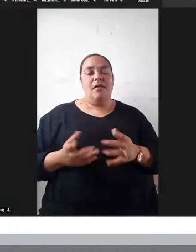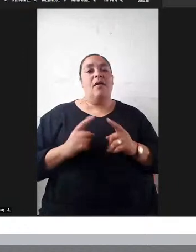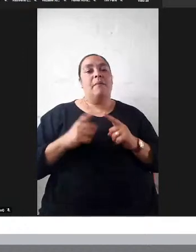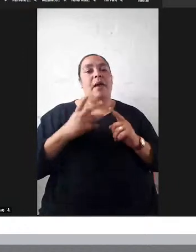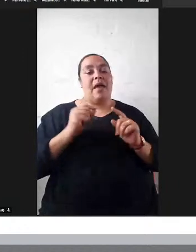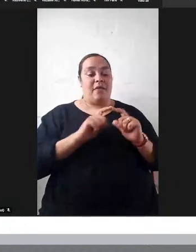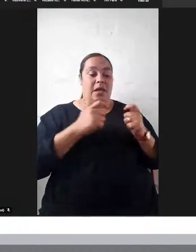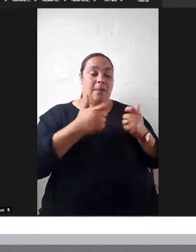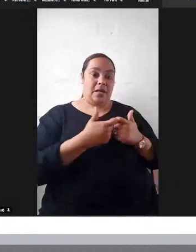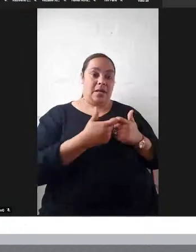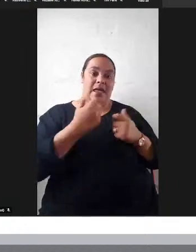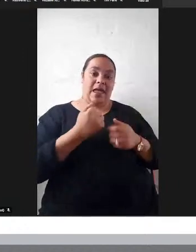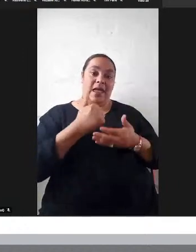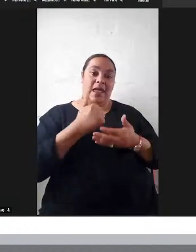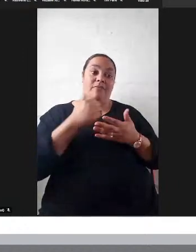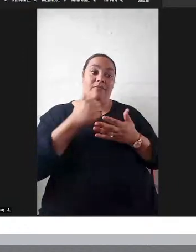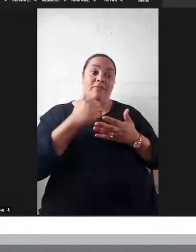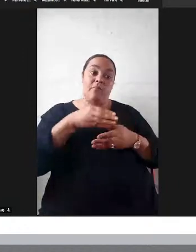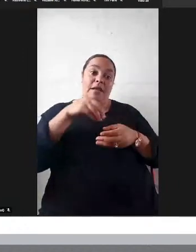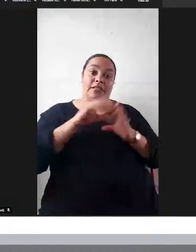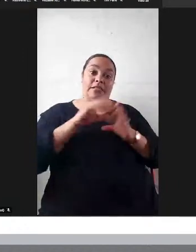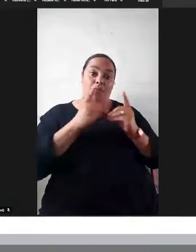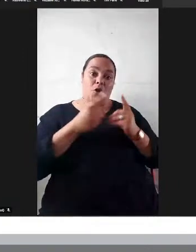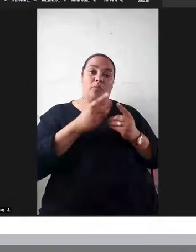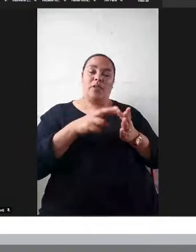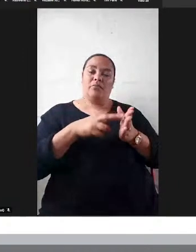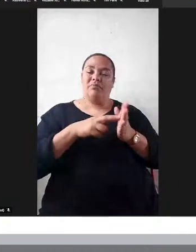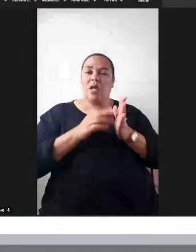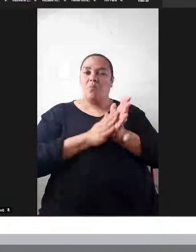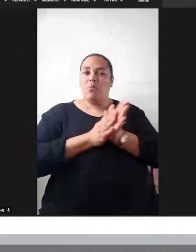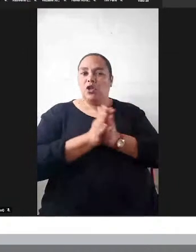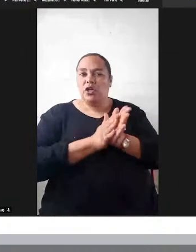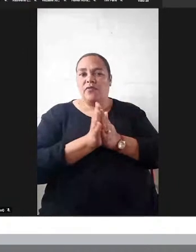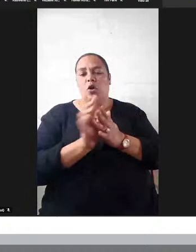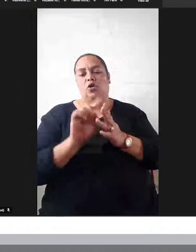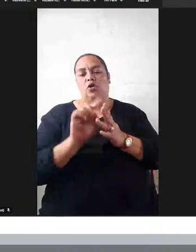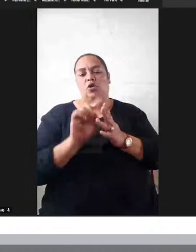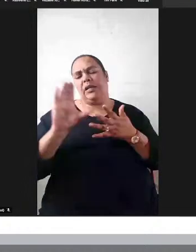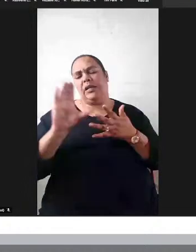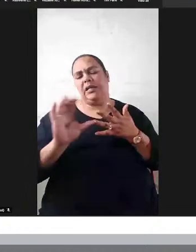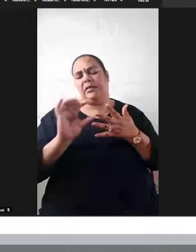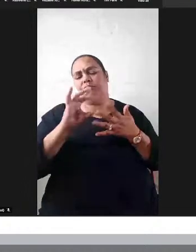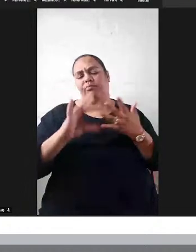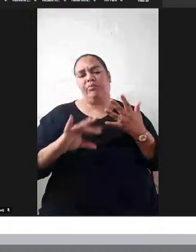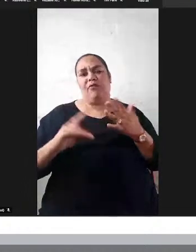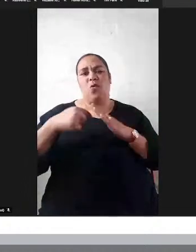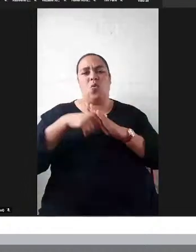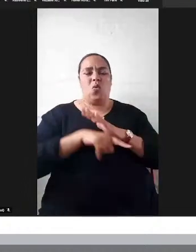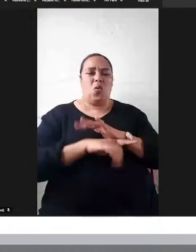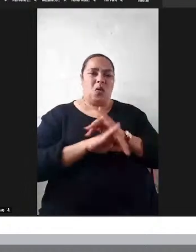in the department that requires motivations, set criteria for criticality. And